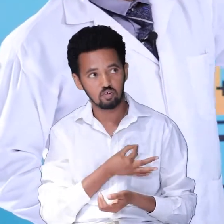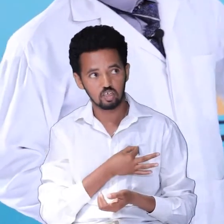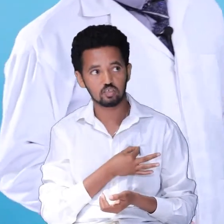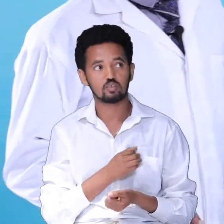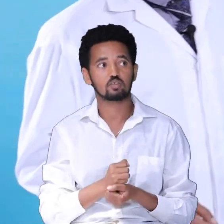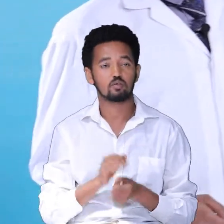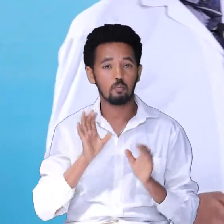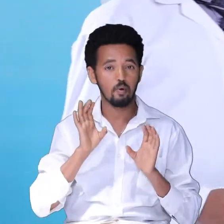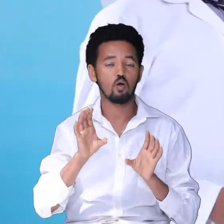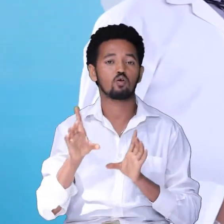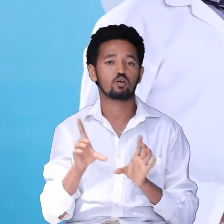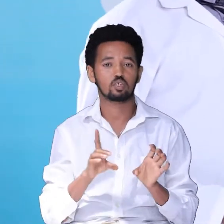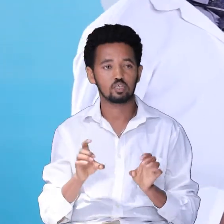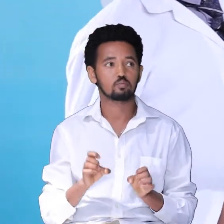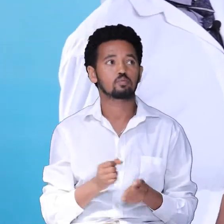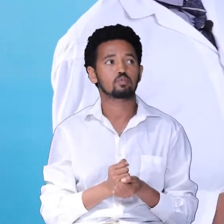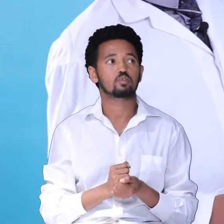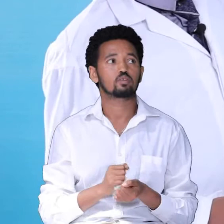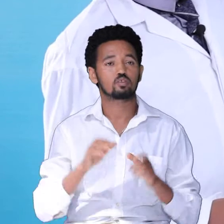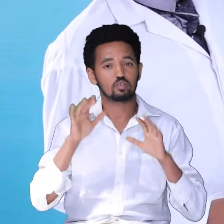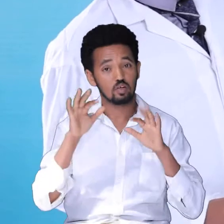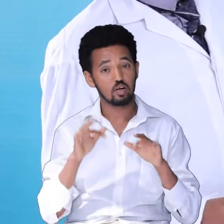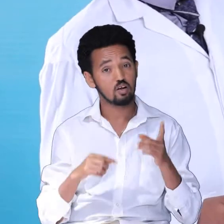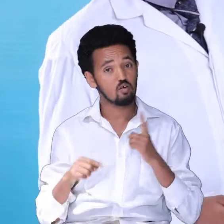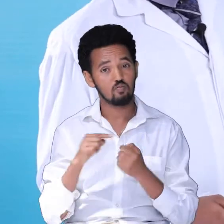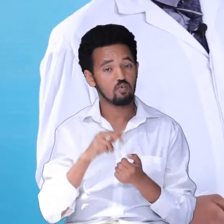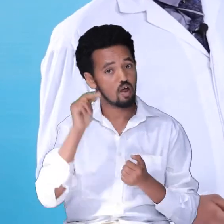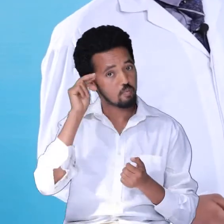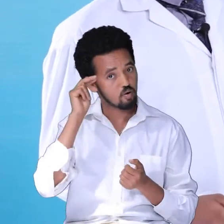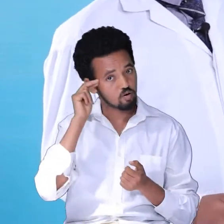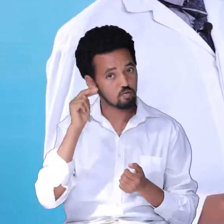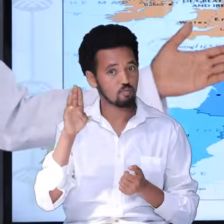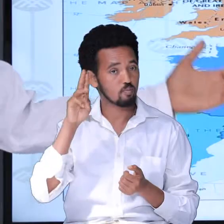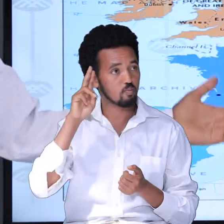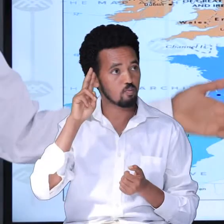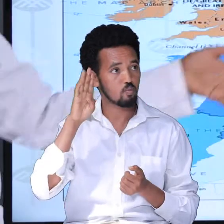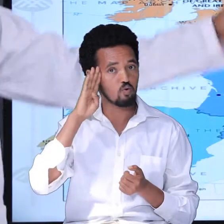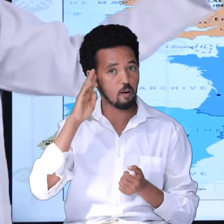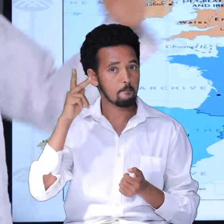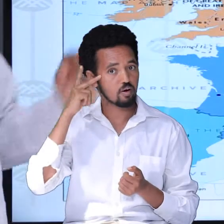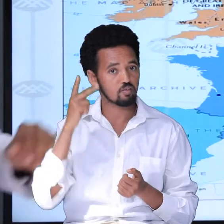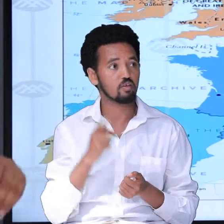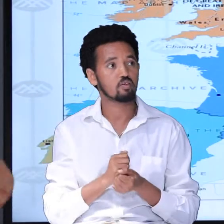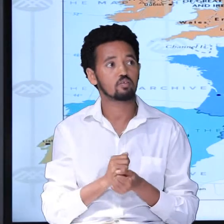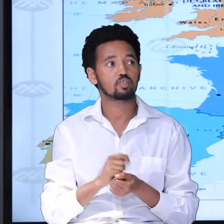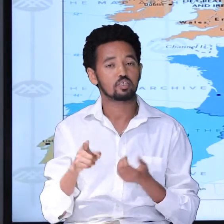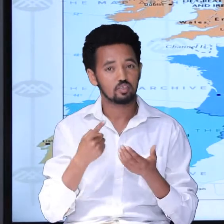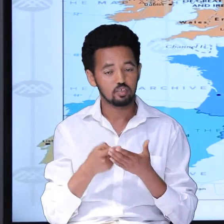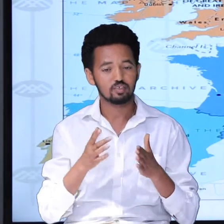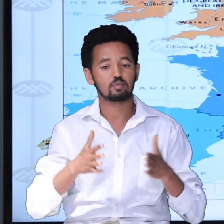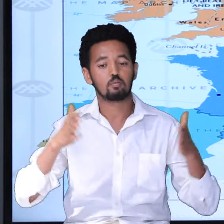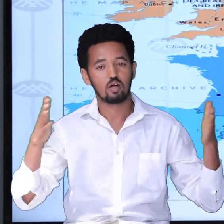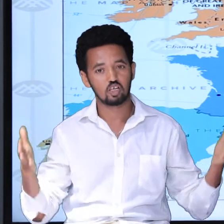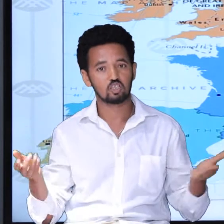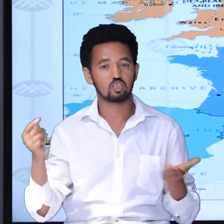Empire during the reign of Napoleon Bonaparte. Starting from France, he expanded